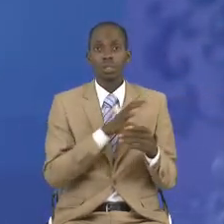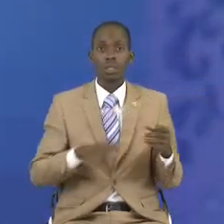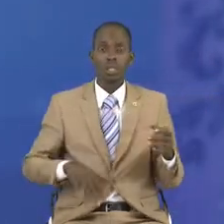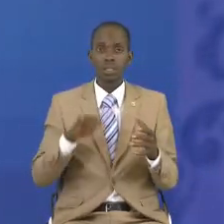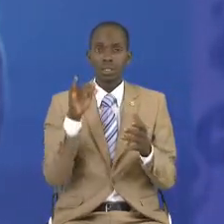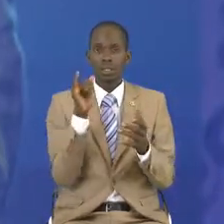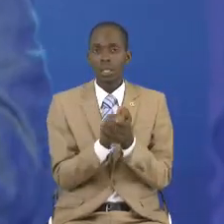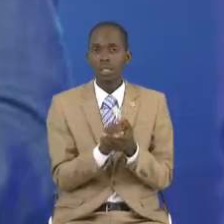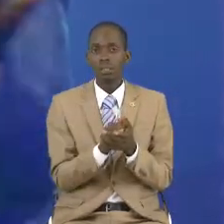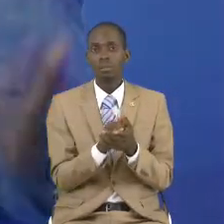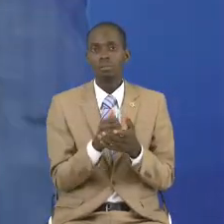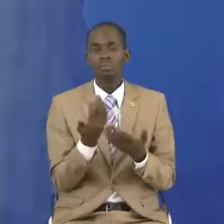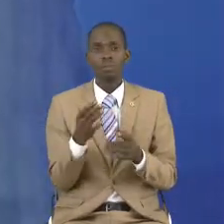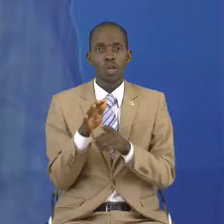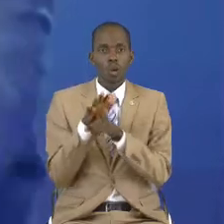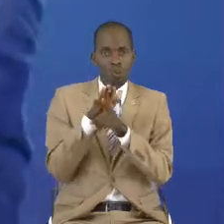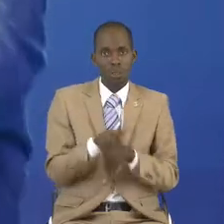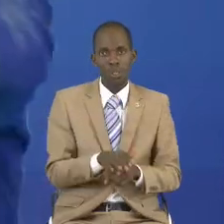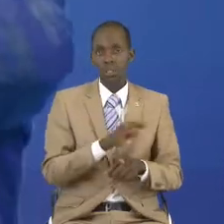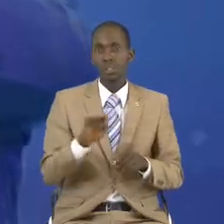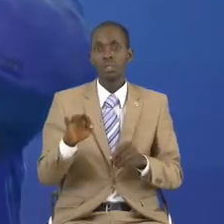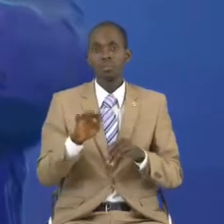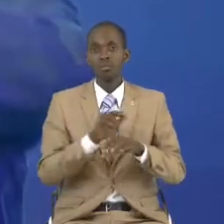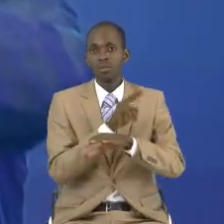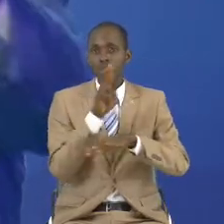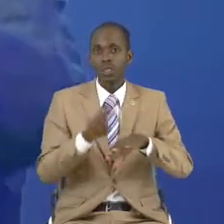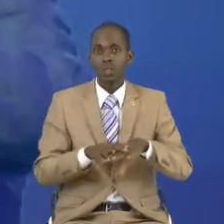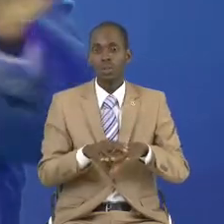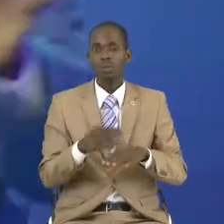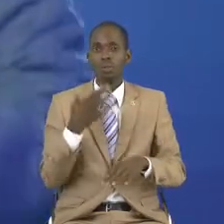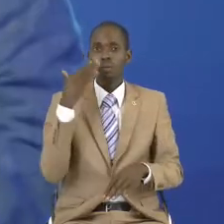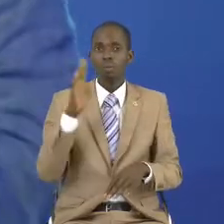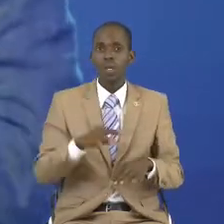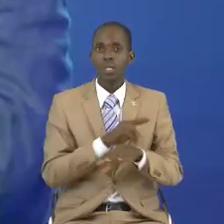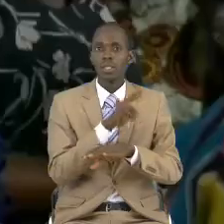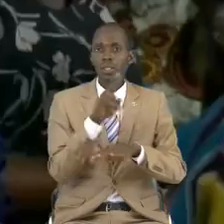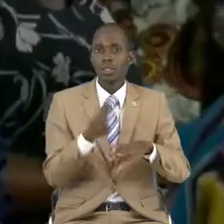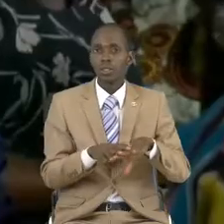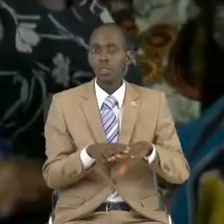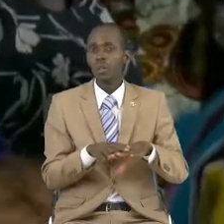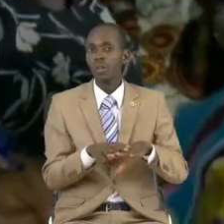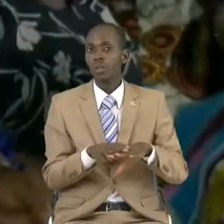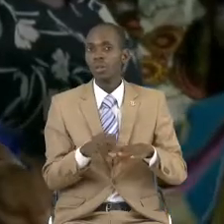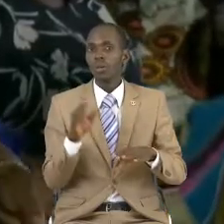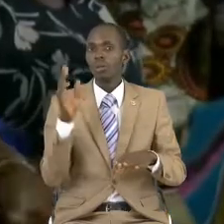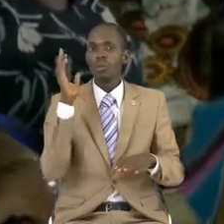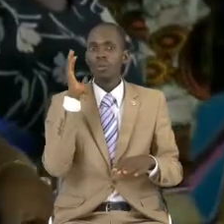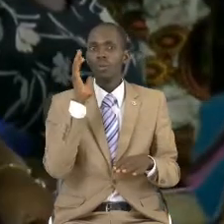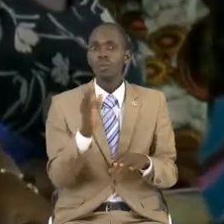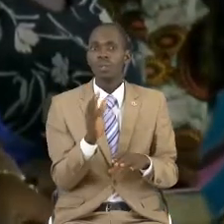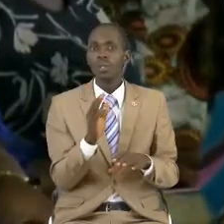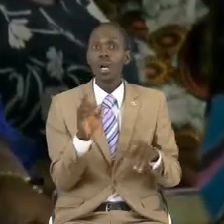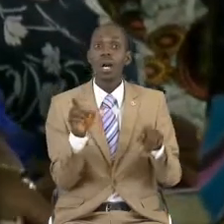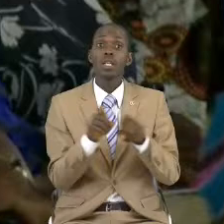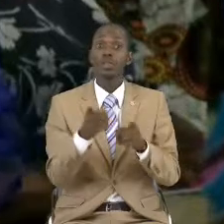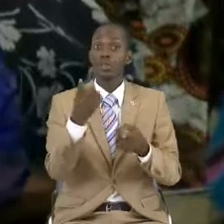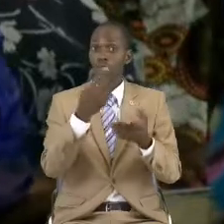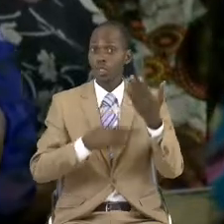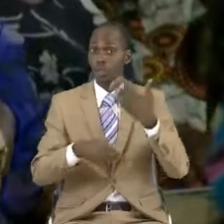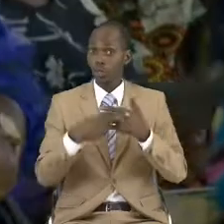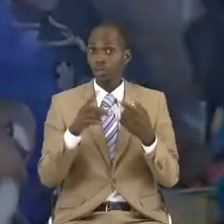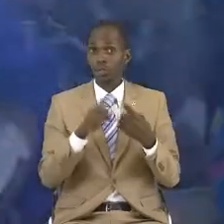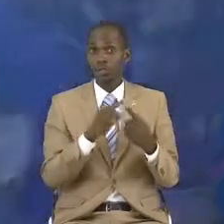oppressive nature wicked nature the lord will take away from us and then in verse